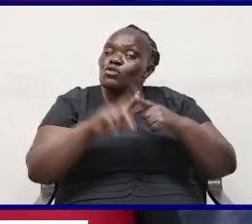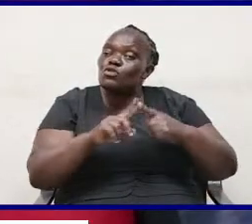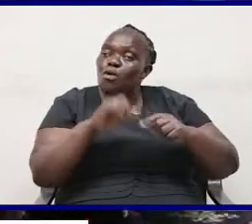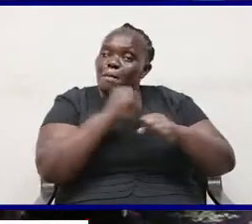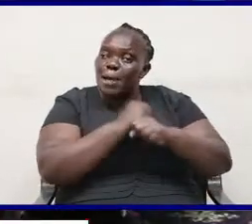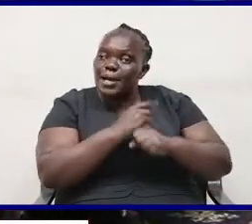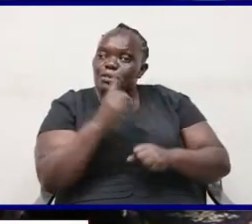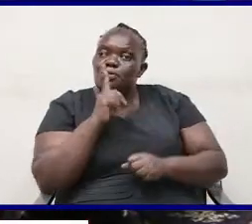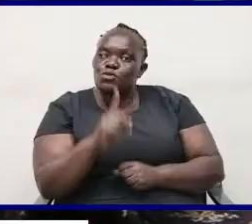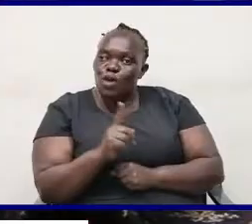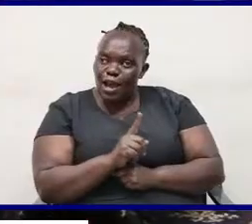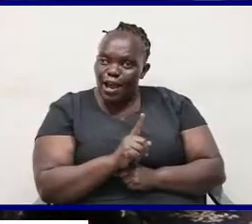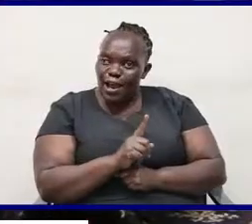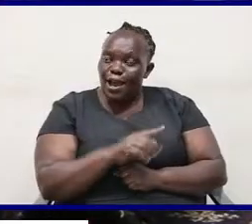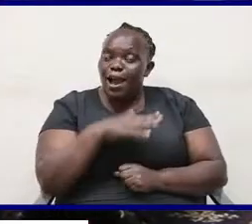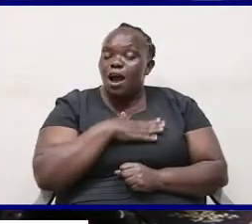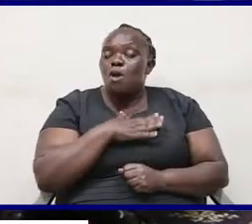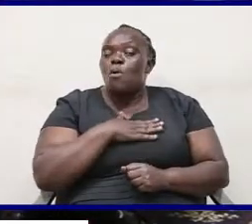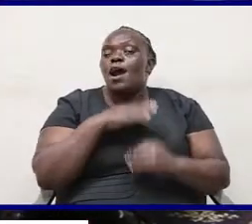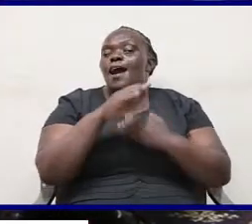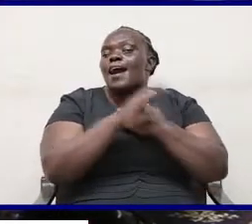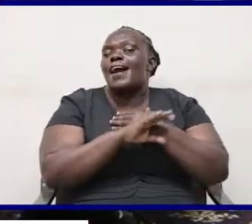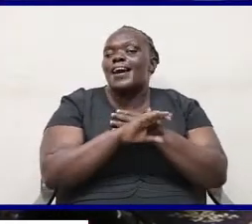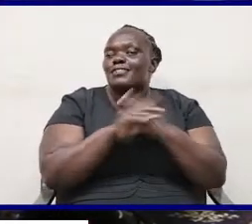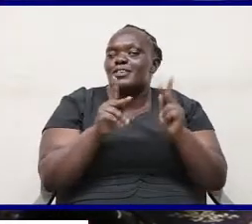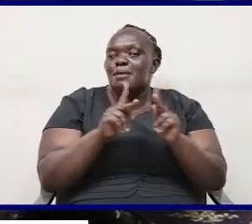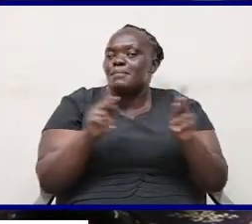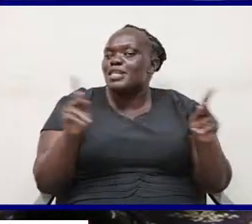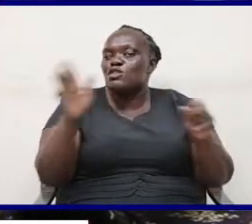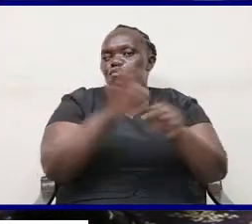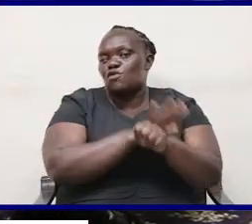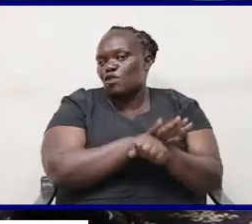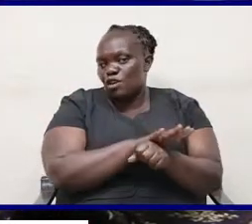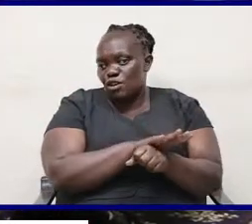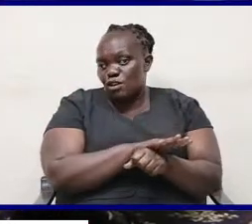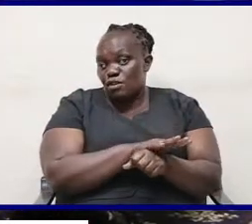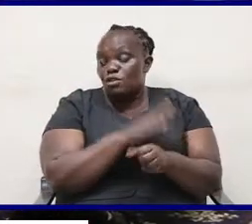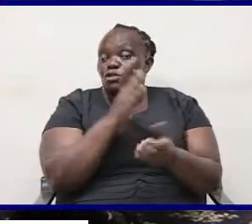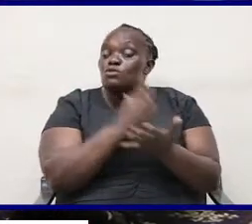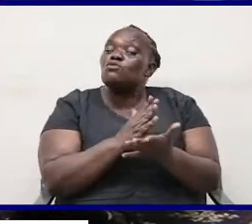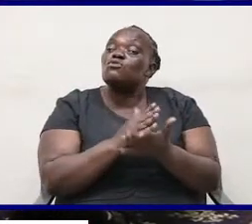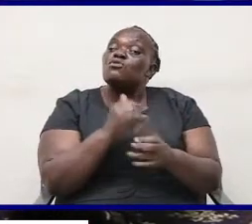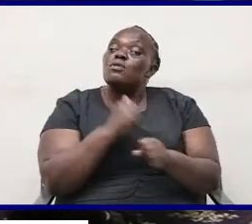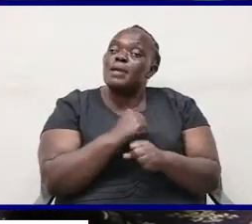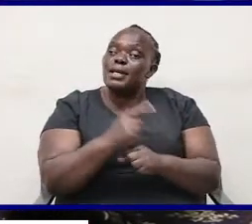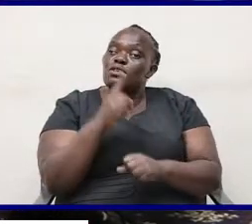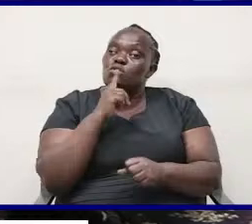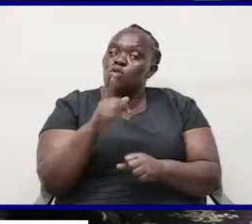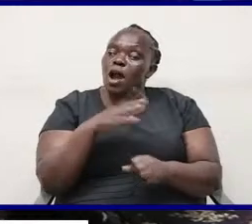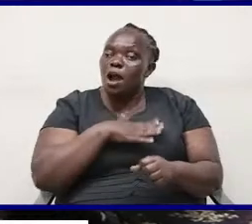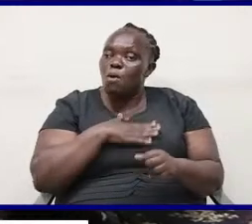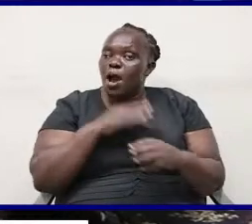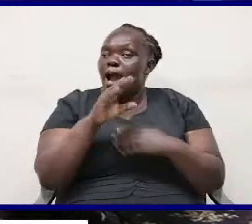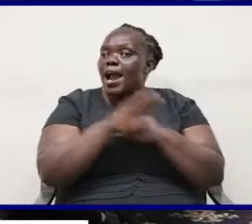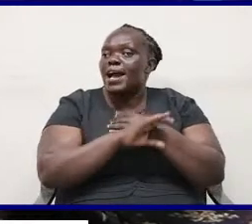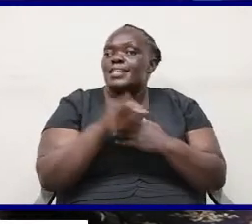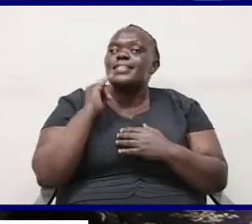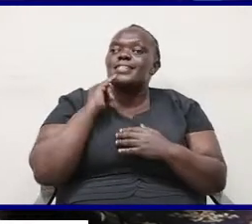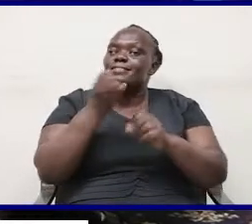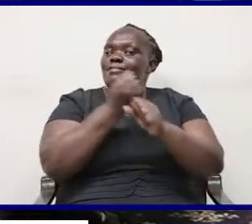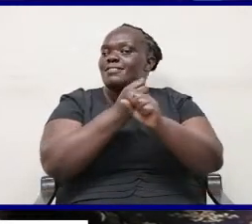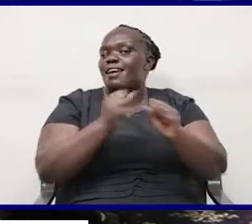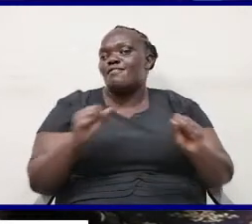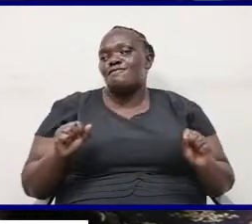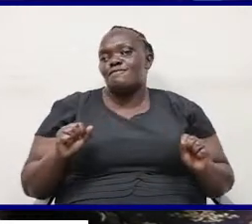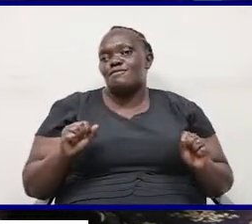to ensure that our country is peaceful and we ensure that our country is secure,